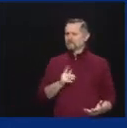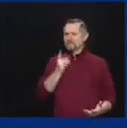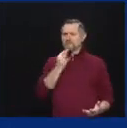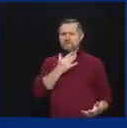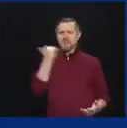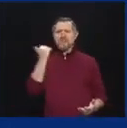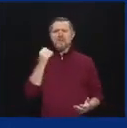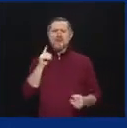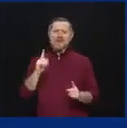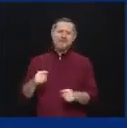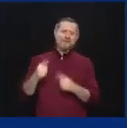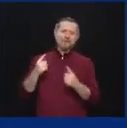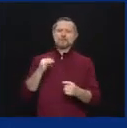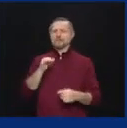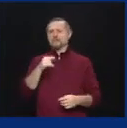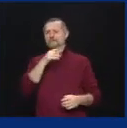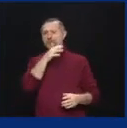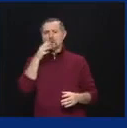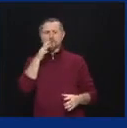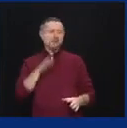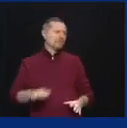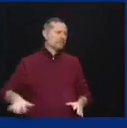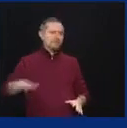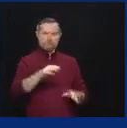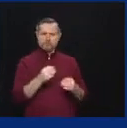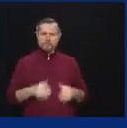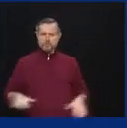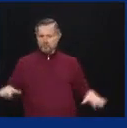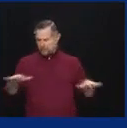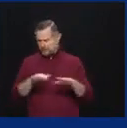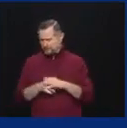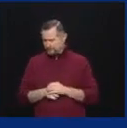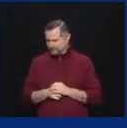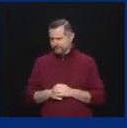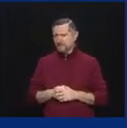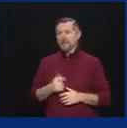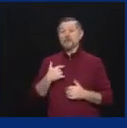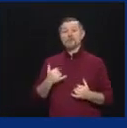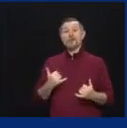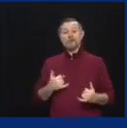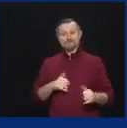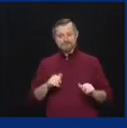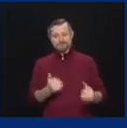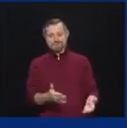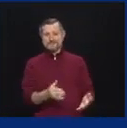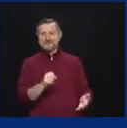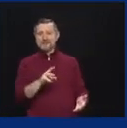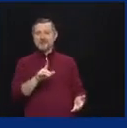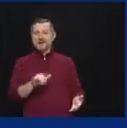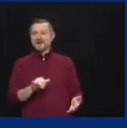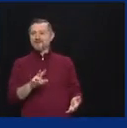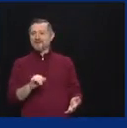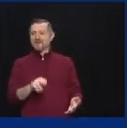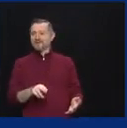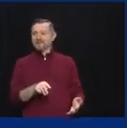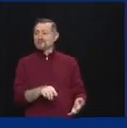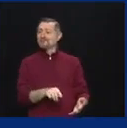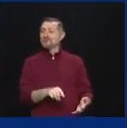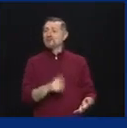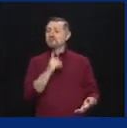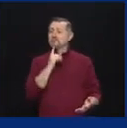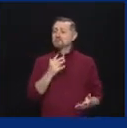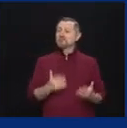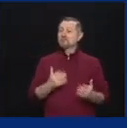on Snowdance's grounds. And therefore, whereas Sullivan the turkey was considered as a candidate for the main course